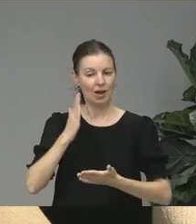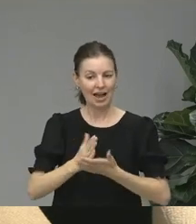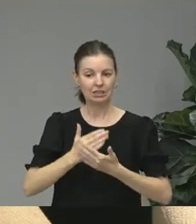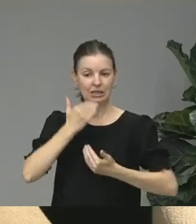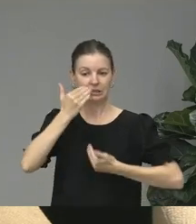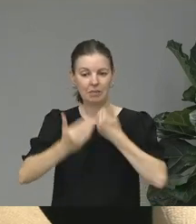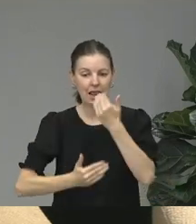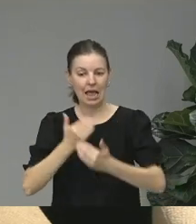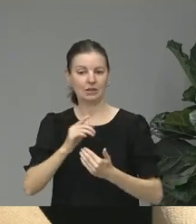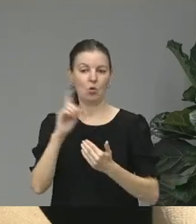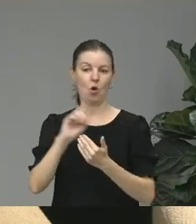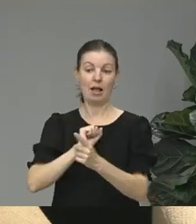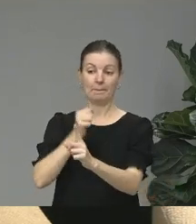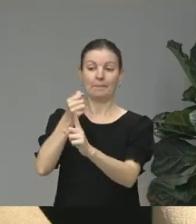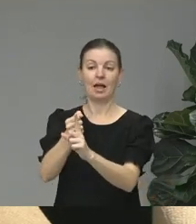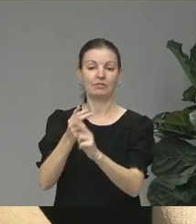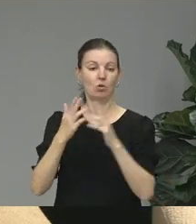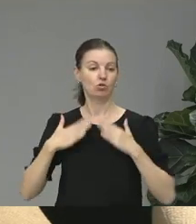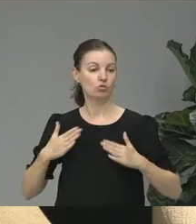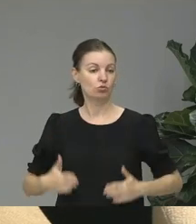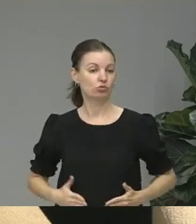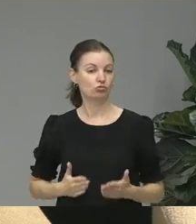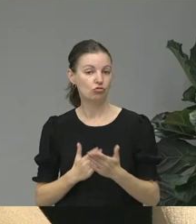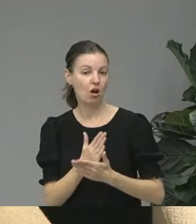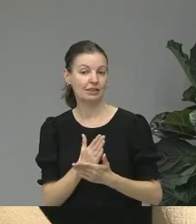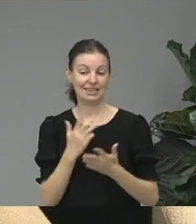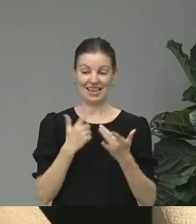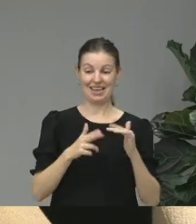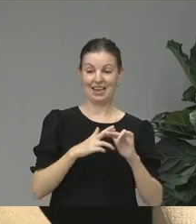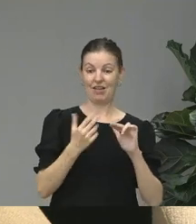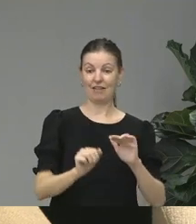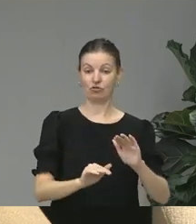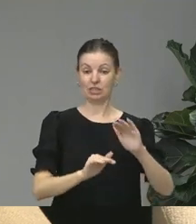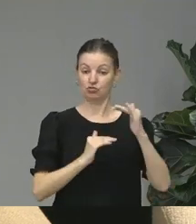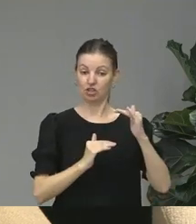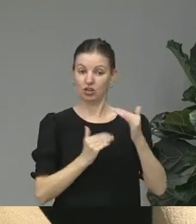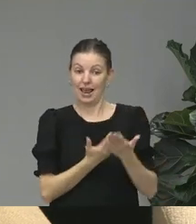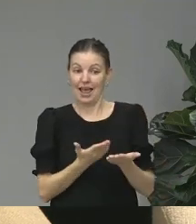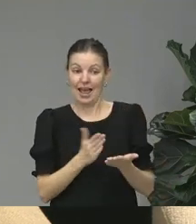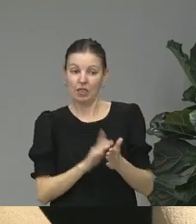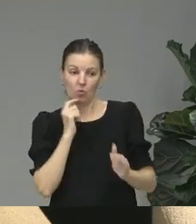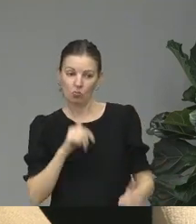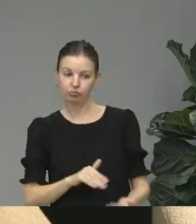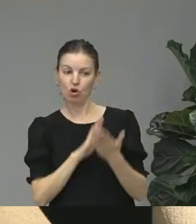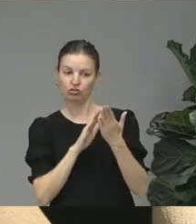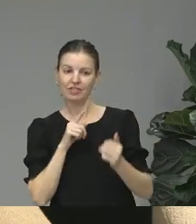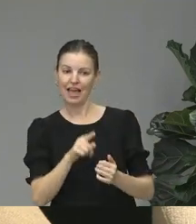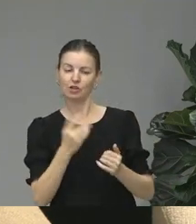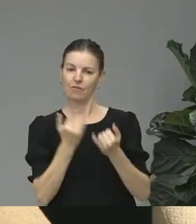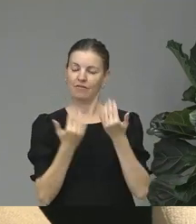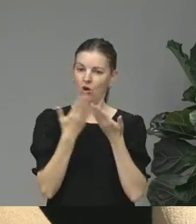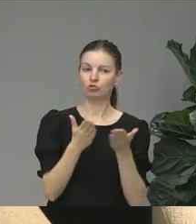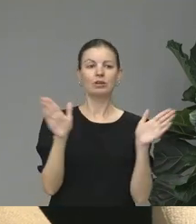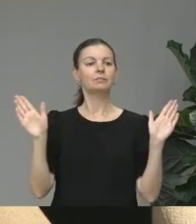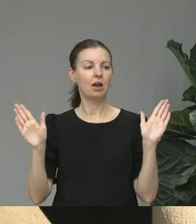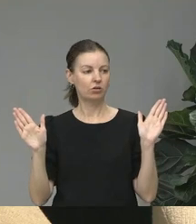what the human rights impacts are, if there are restrictions needed, how that's been approached. So that transparency in the decision making is a